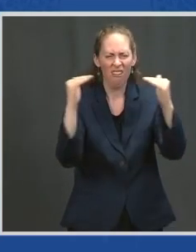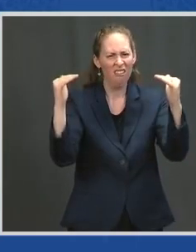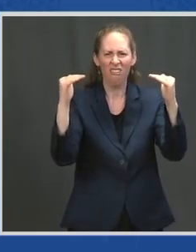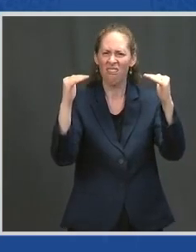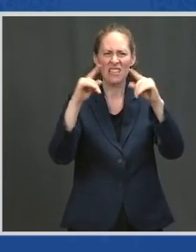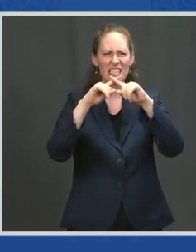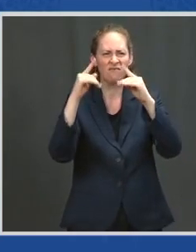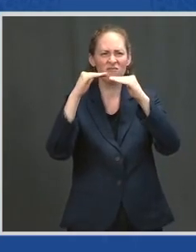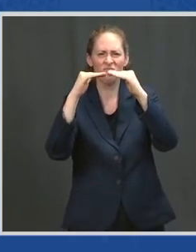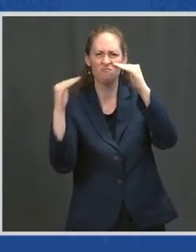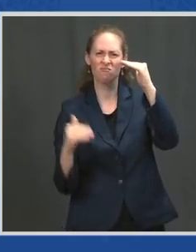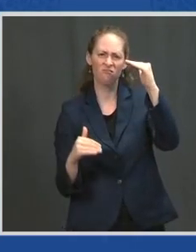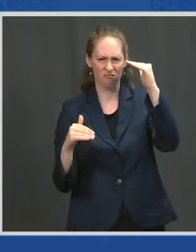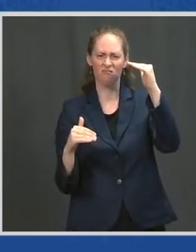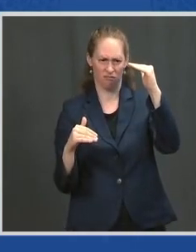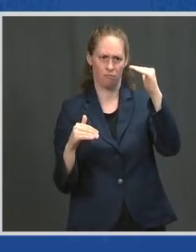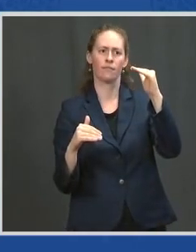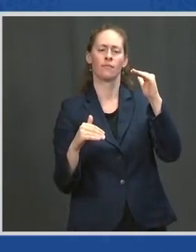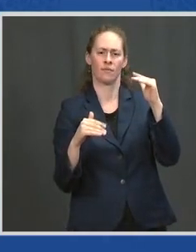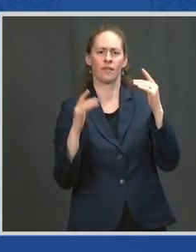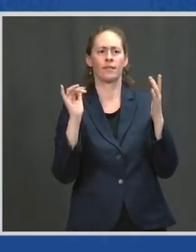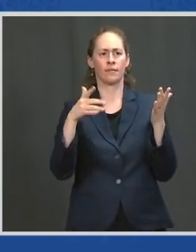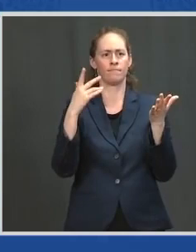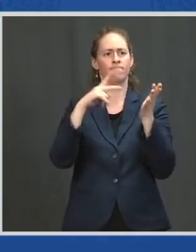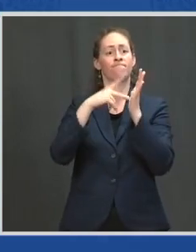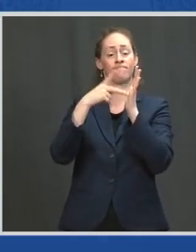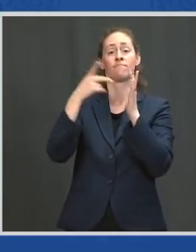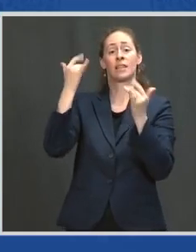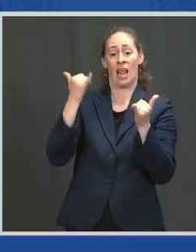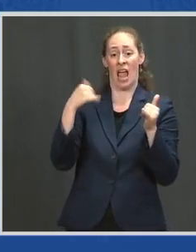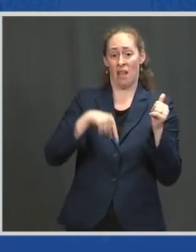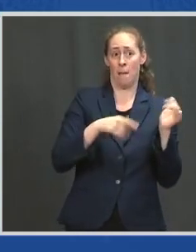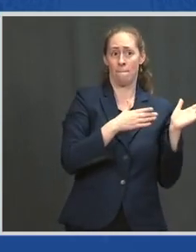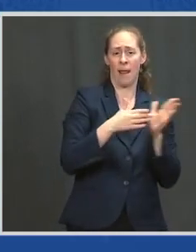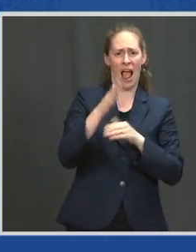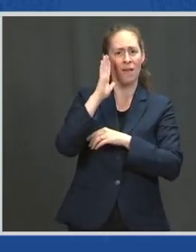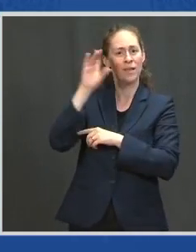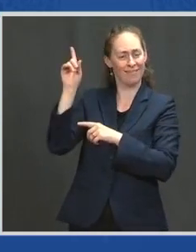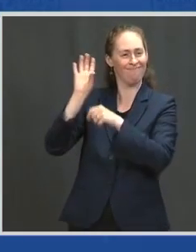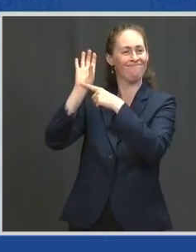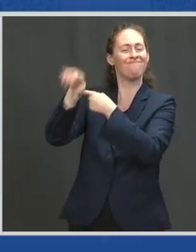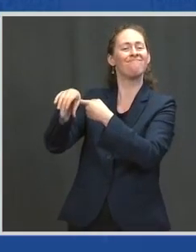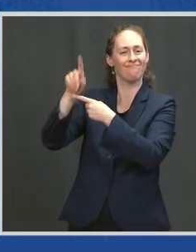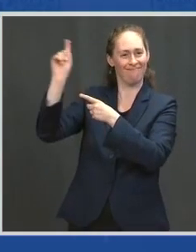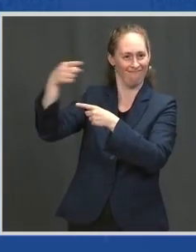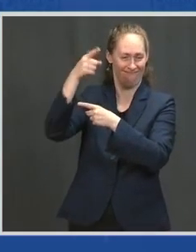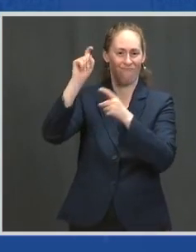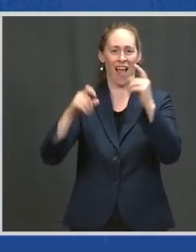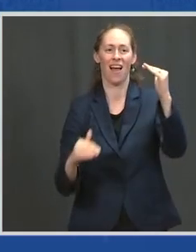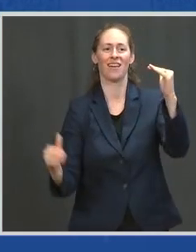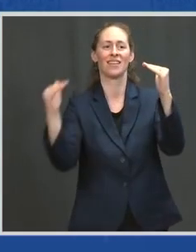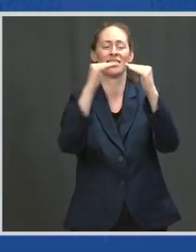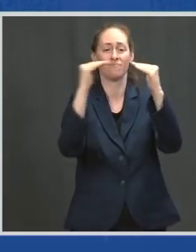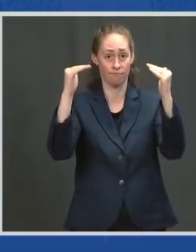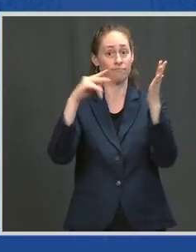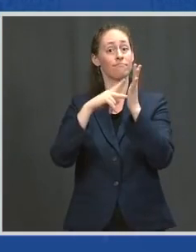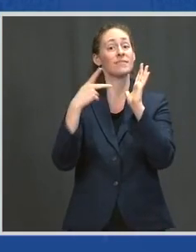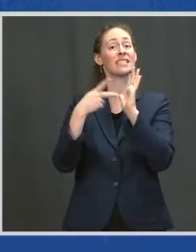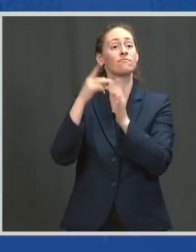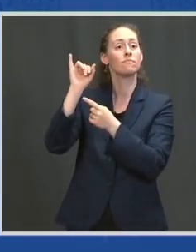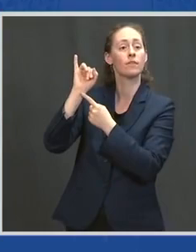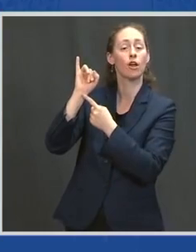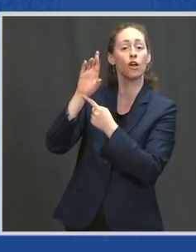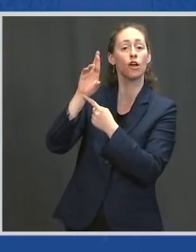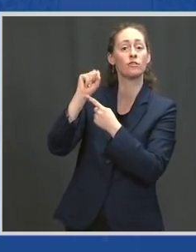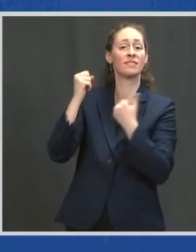and the capacity of the IRS to crack down on. There's a number of studies from the former Secretary of Treasury